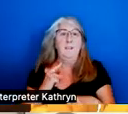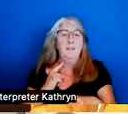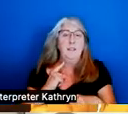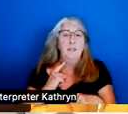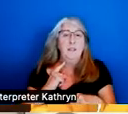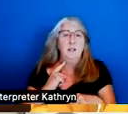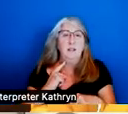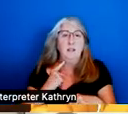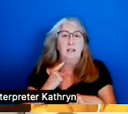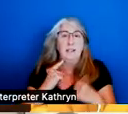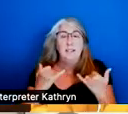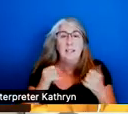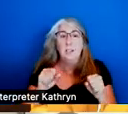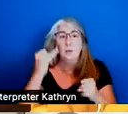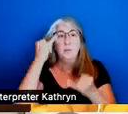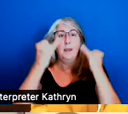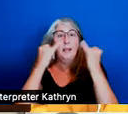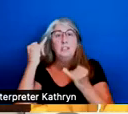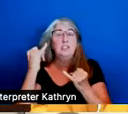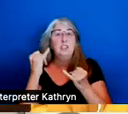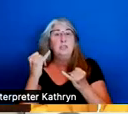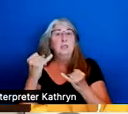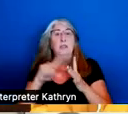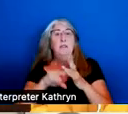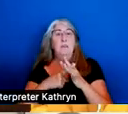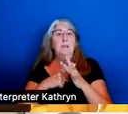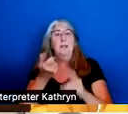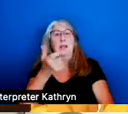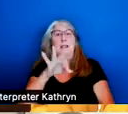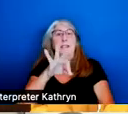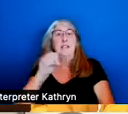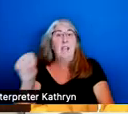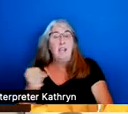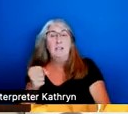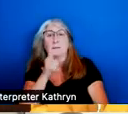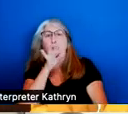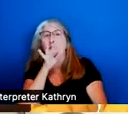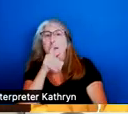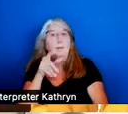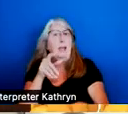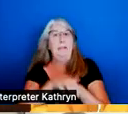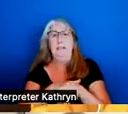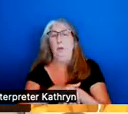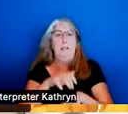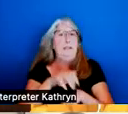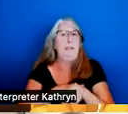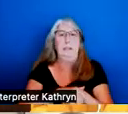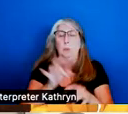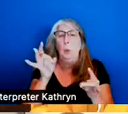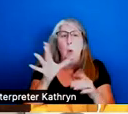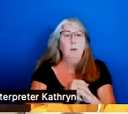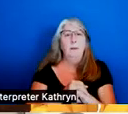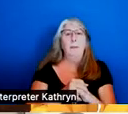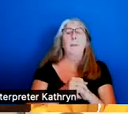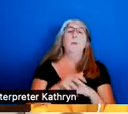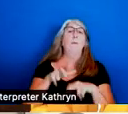the first, I believe the beginning of the 90s, I didn't really speak that much English. So when I'm sitting in there, actually standing